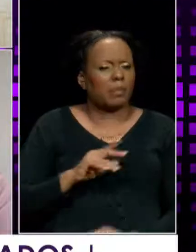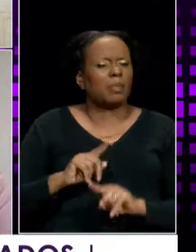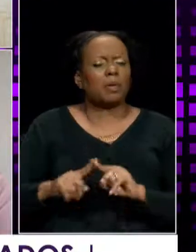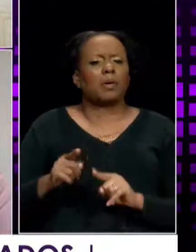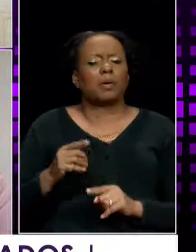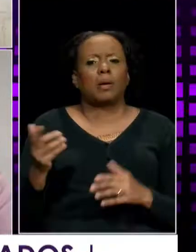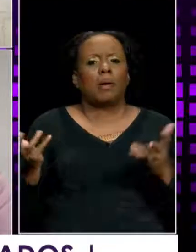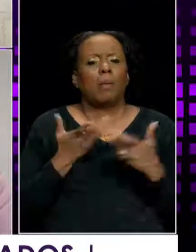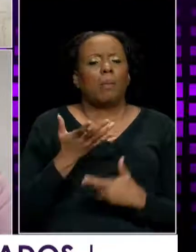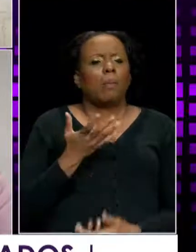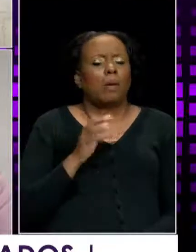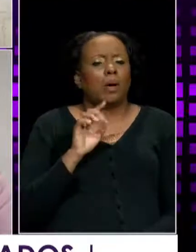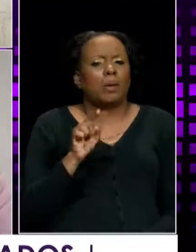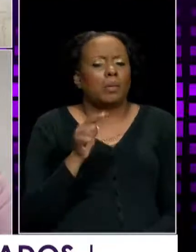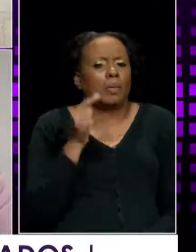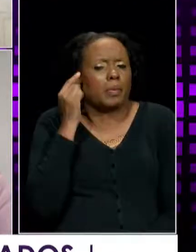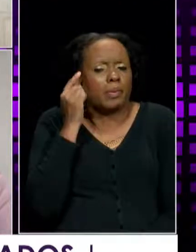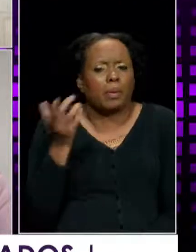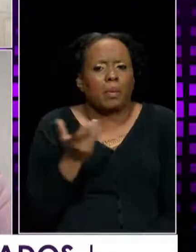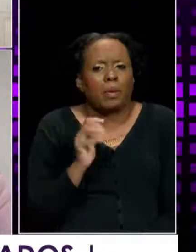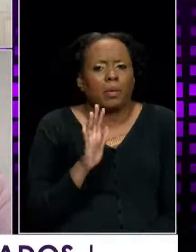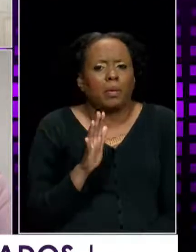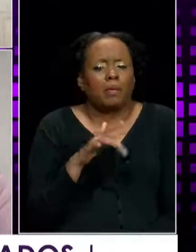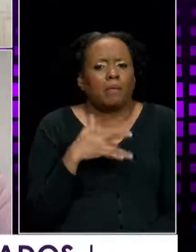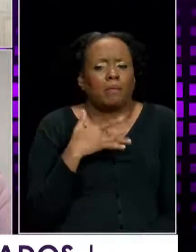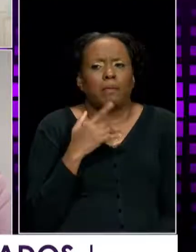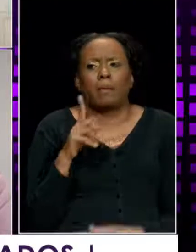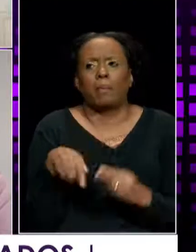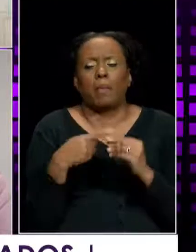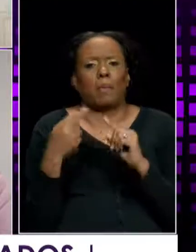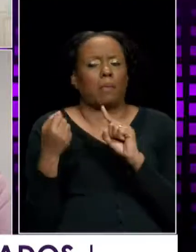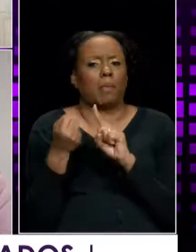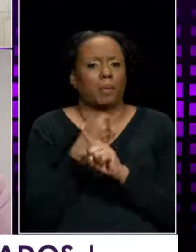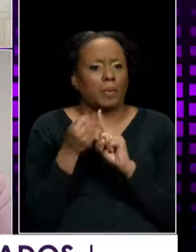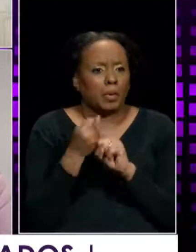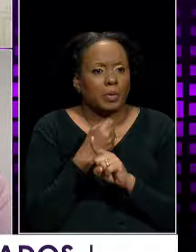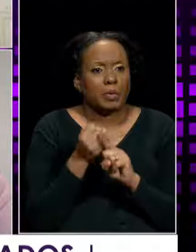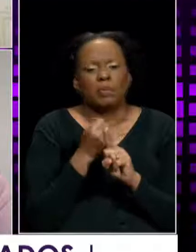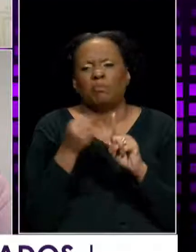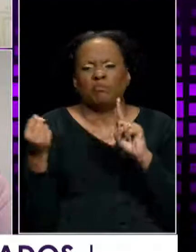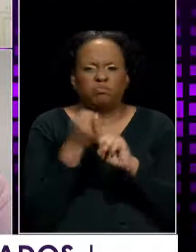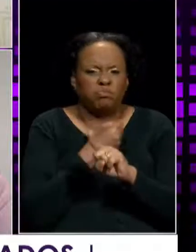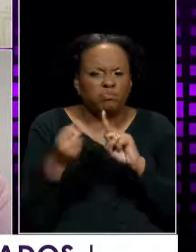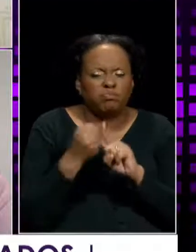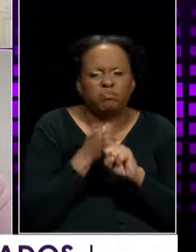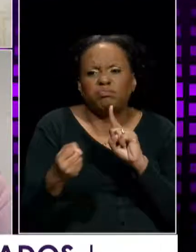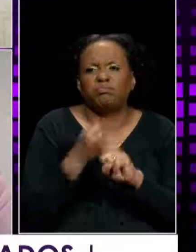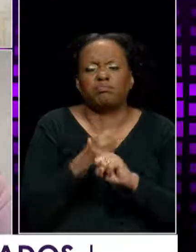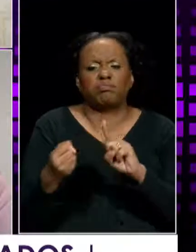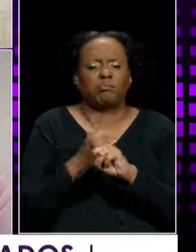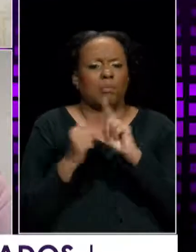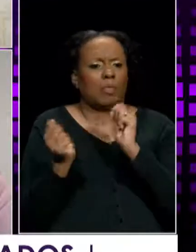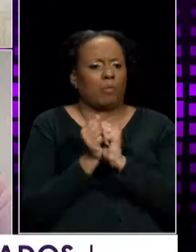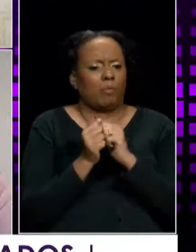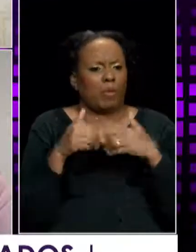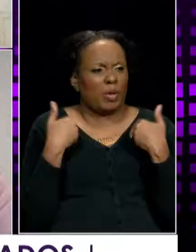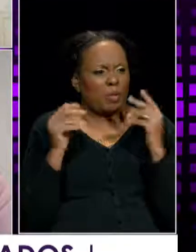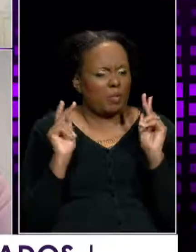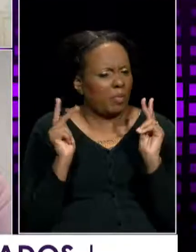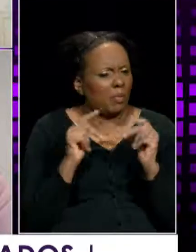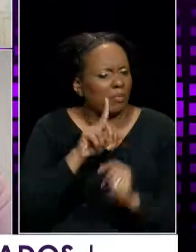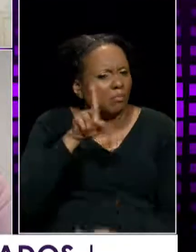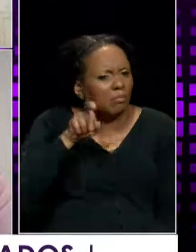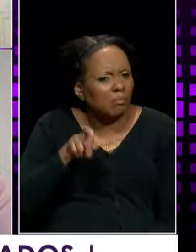thoughts and views then about abuse or violence amongst young people? We know